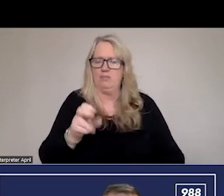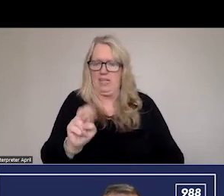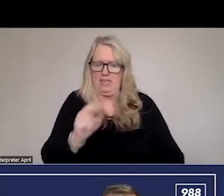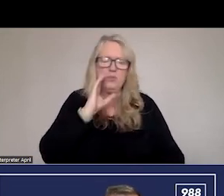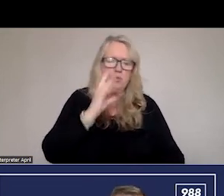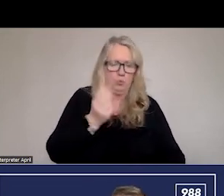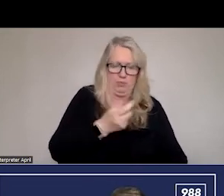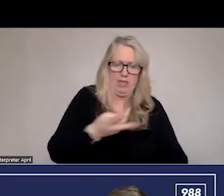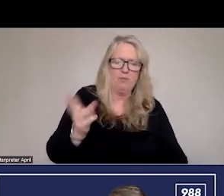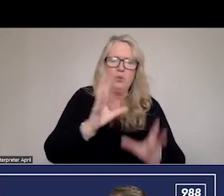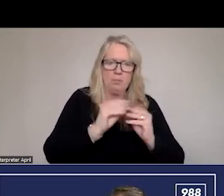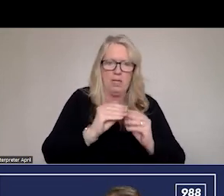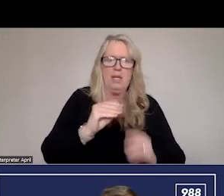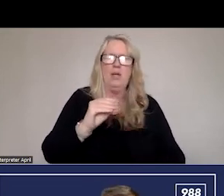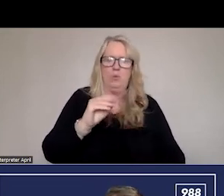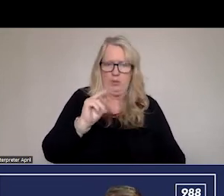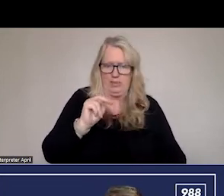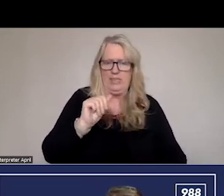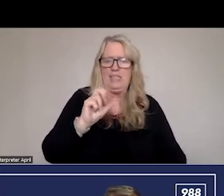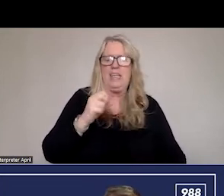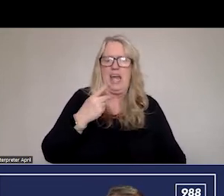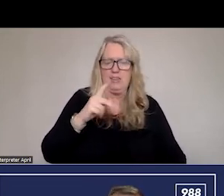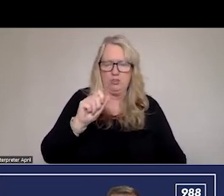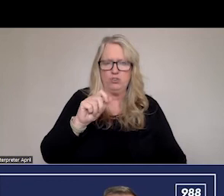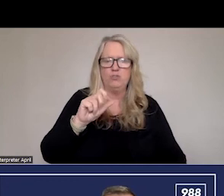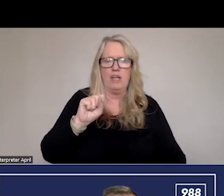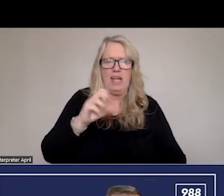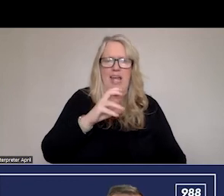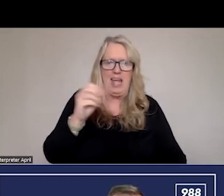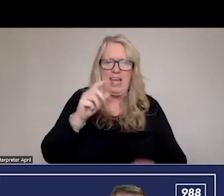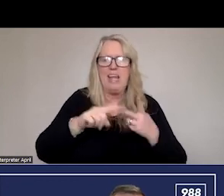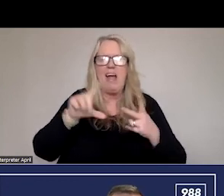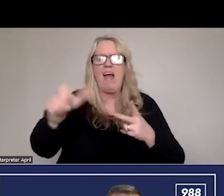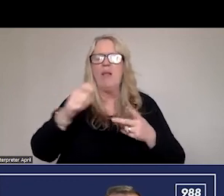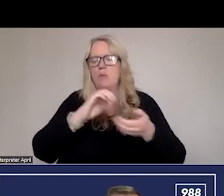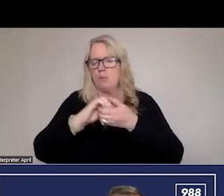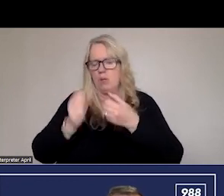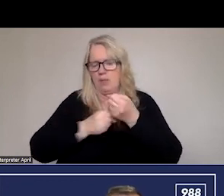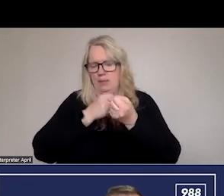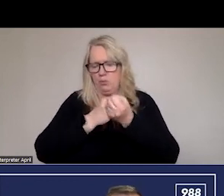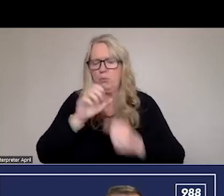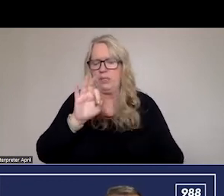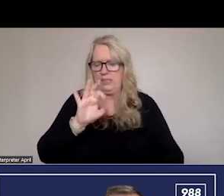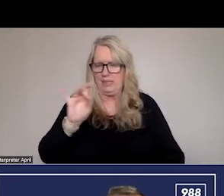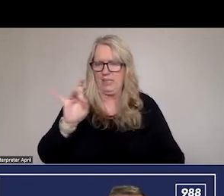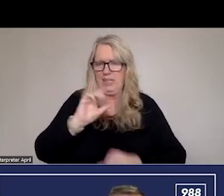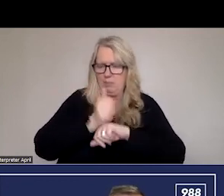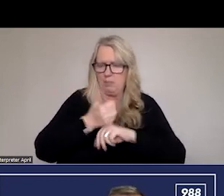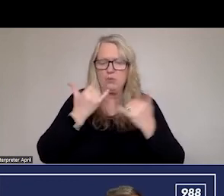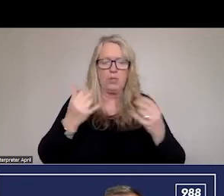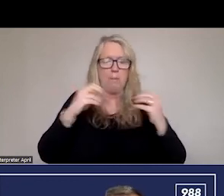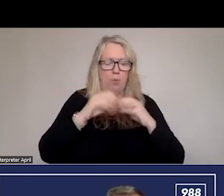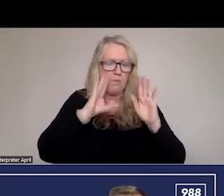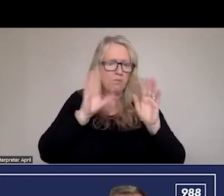few convenings with NASHBID and a number of other partners supporting 988 implementation, and now really focused on